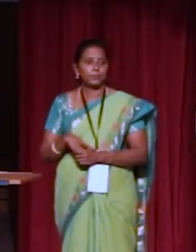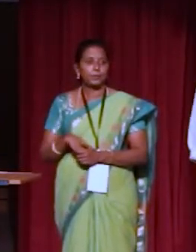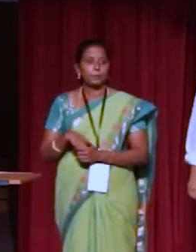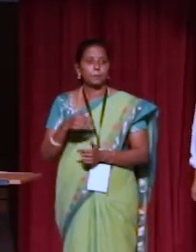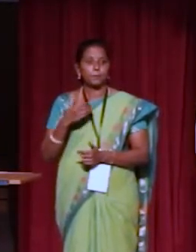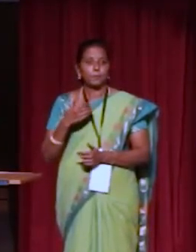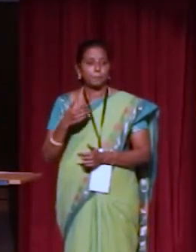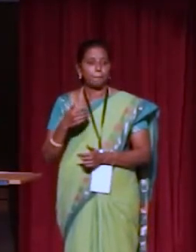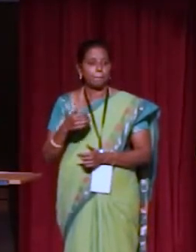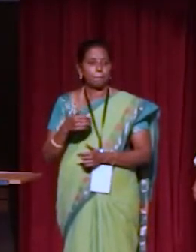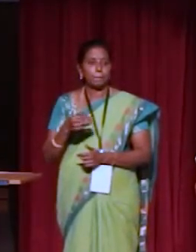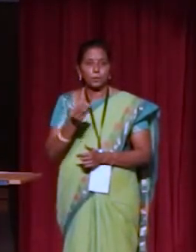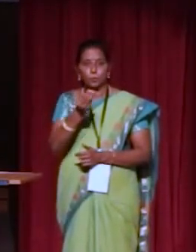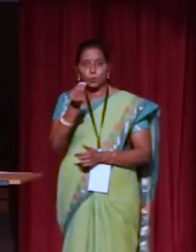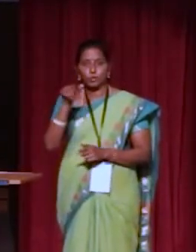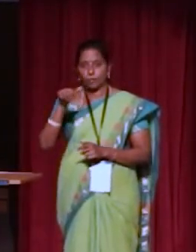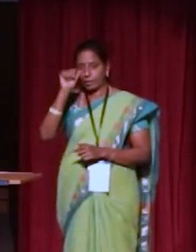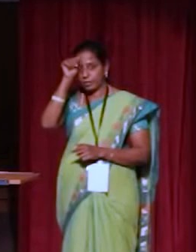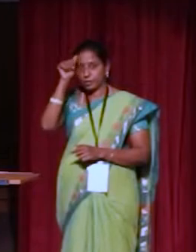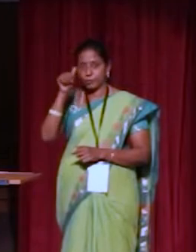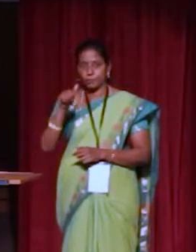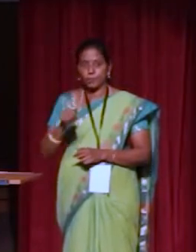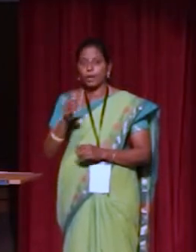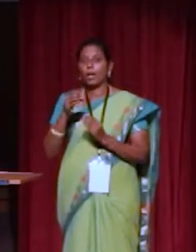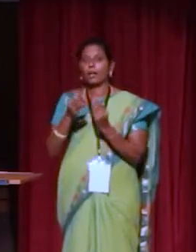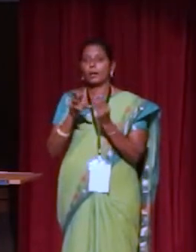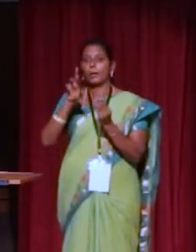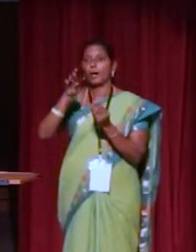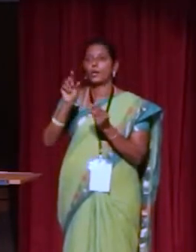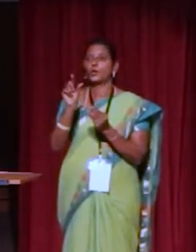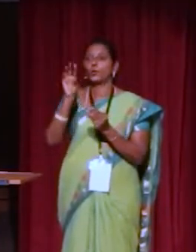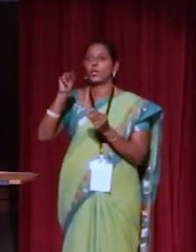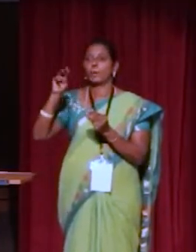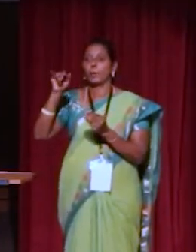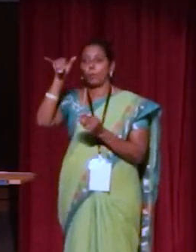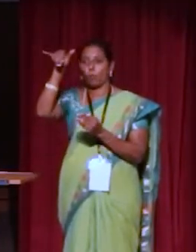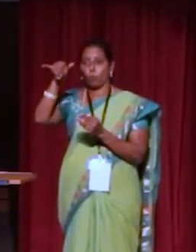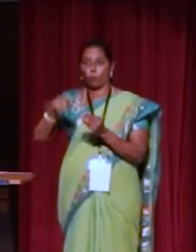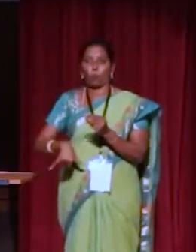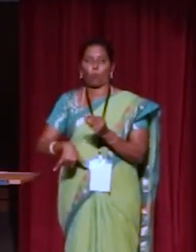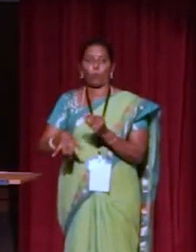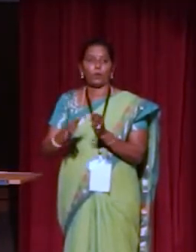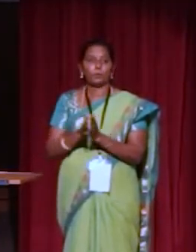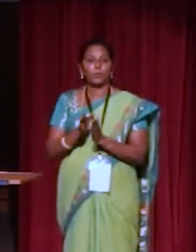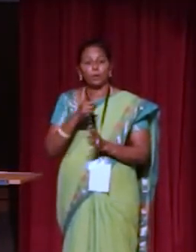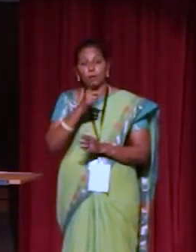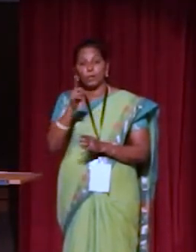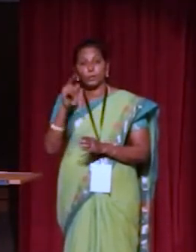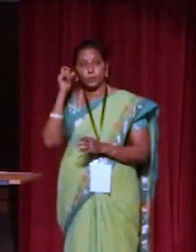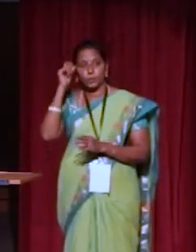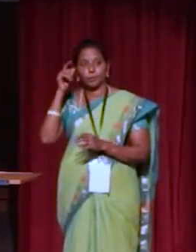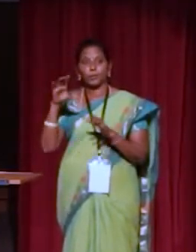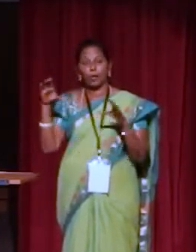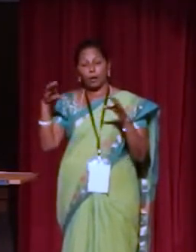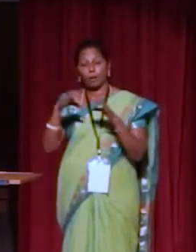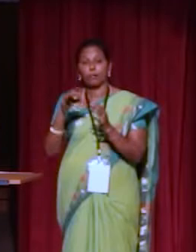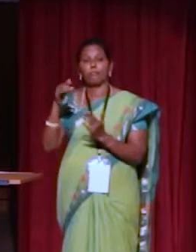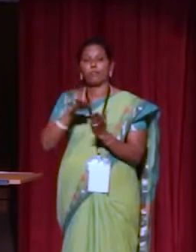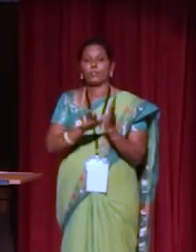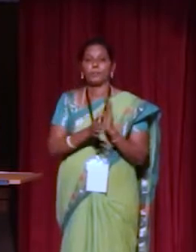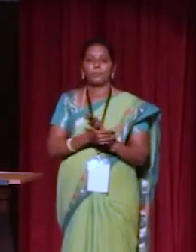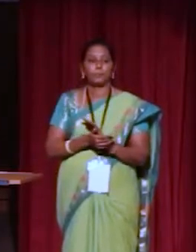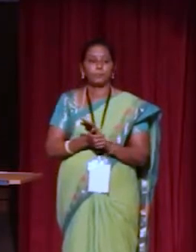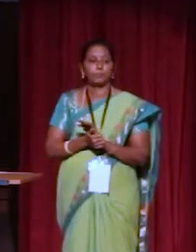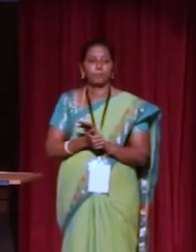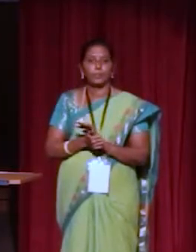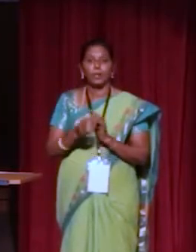Just Rummy, okay? Most of you in India will know Rummy, right? Just this one game has all these learning areas covered for you.